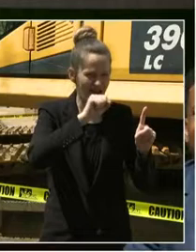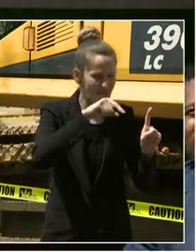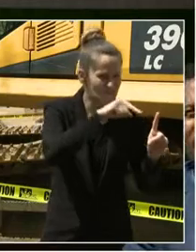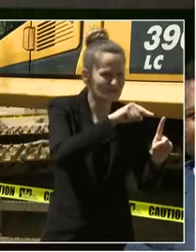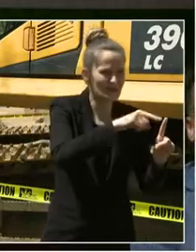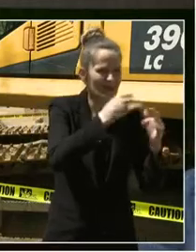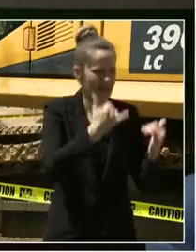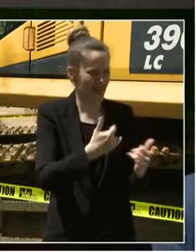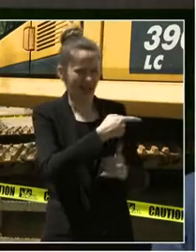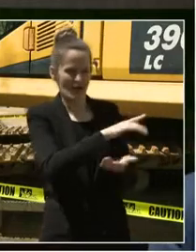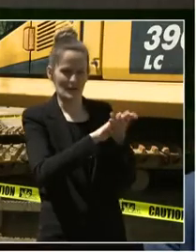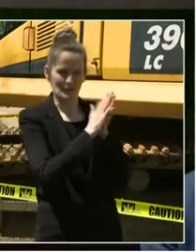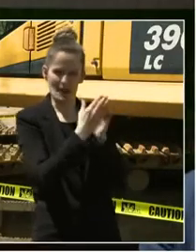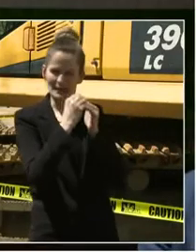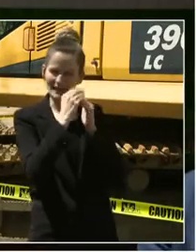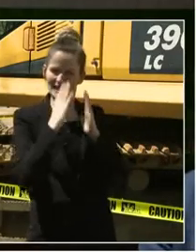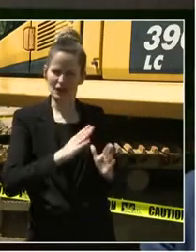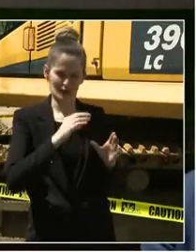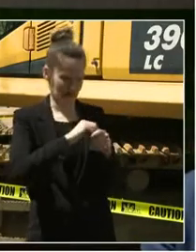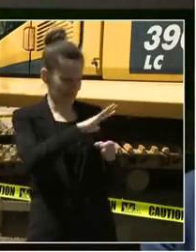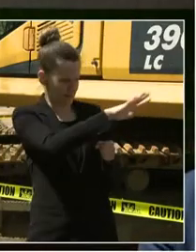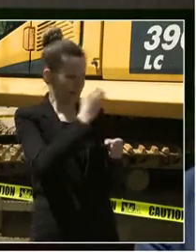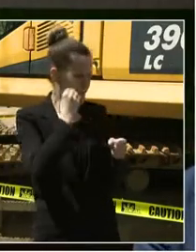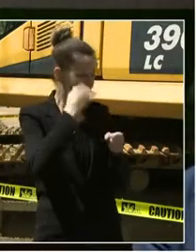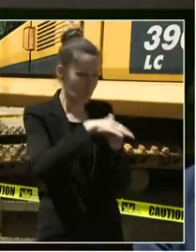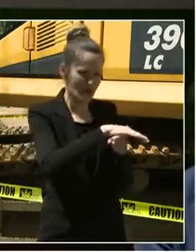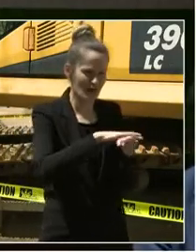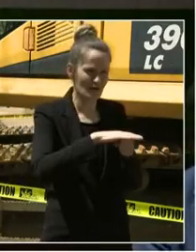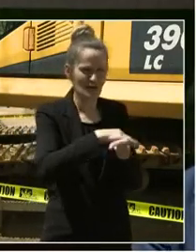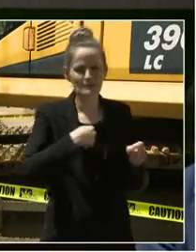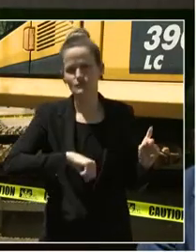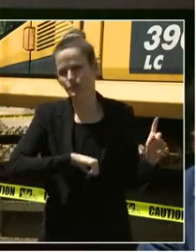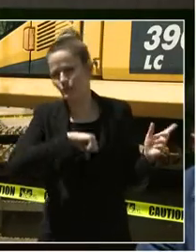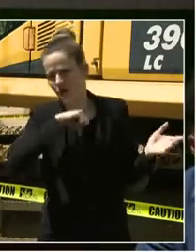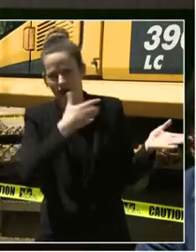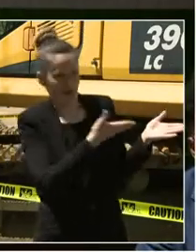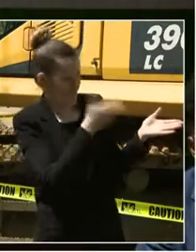his hometown. So I'm really proud of that.